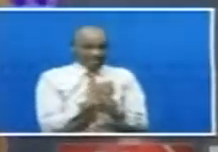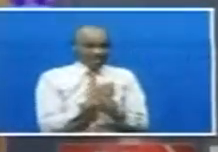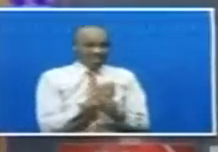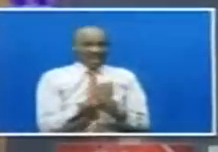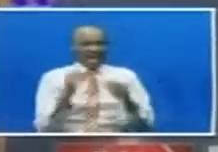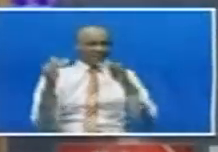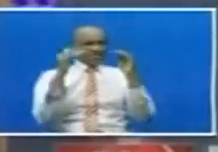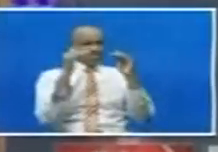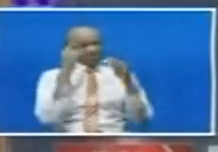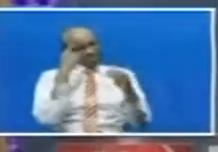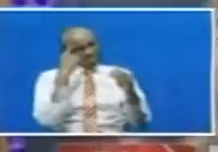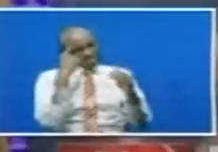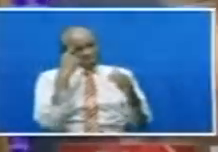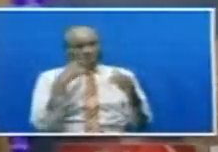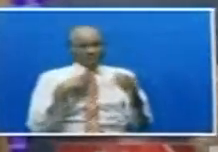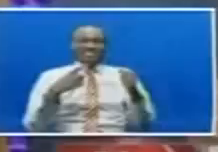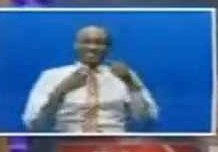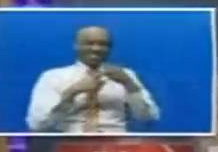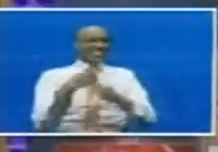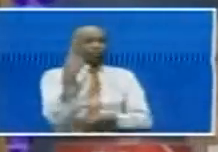average, they are